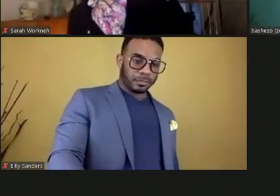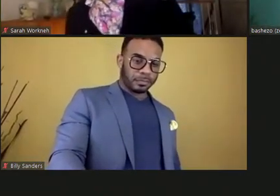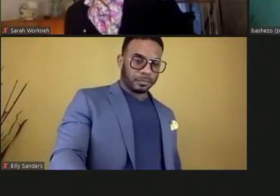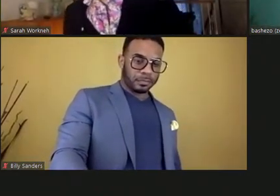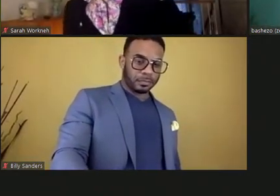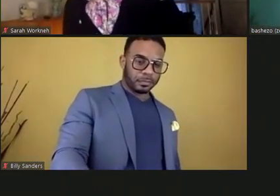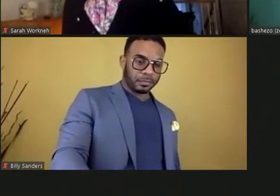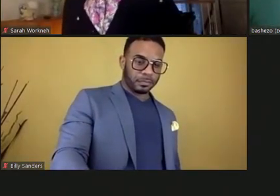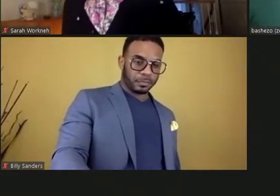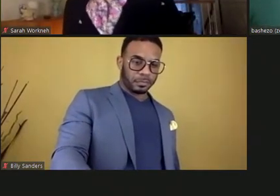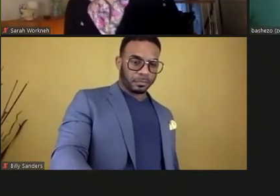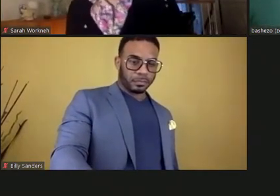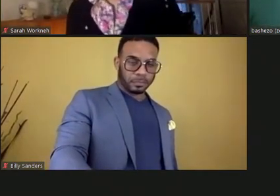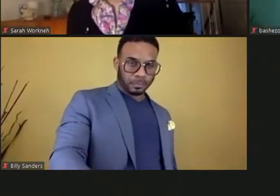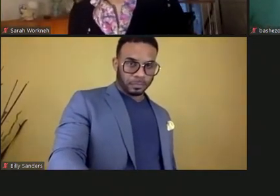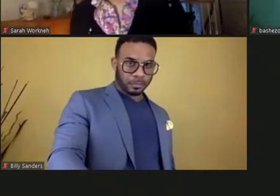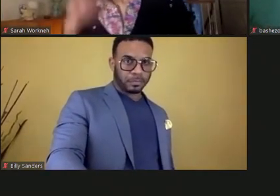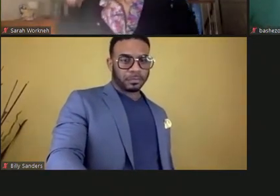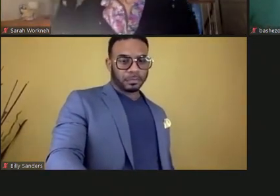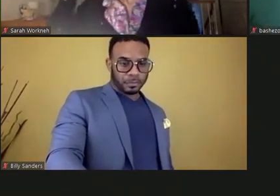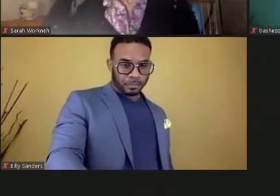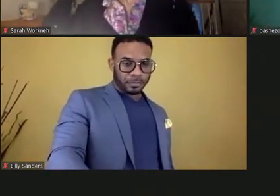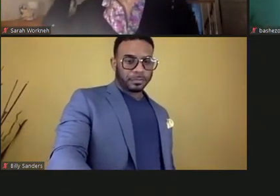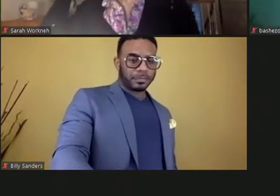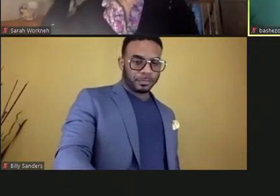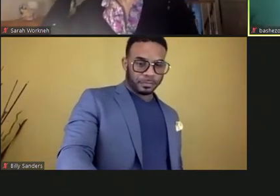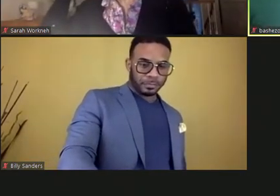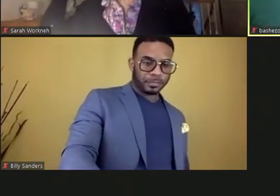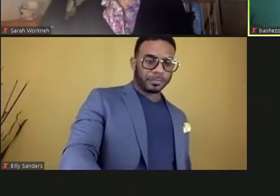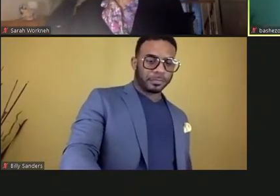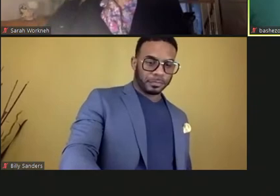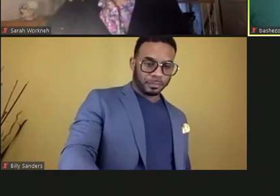Thank you, Bashizo. And